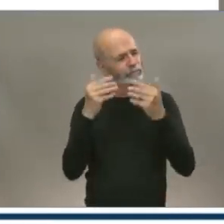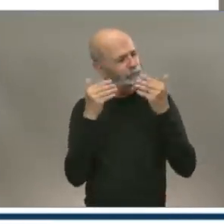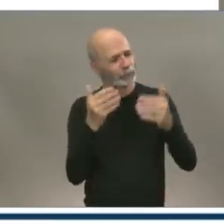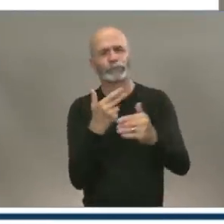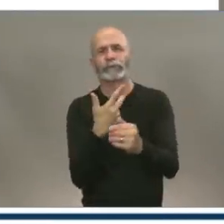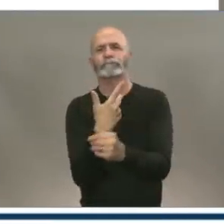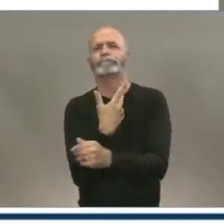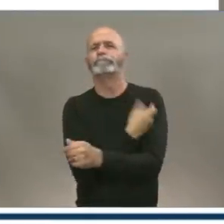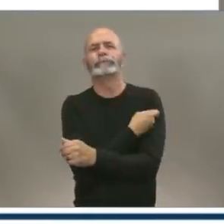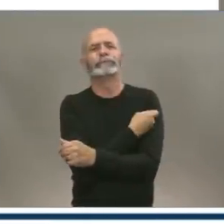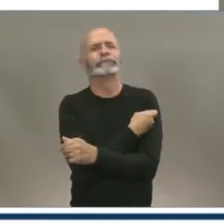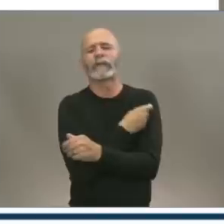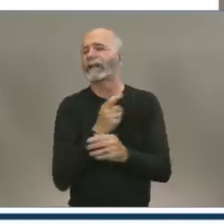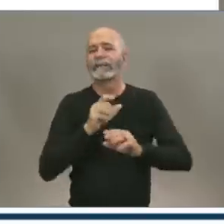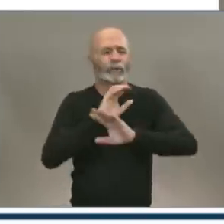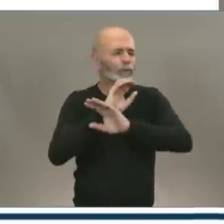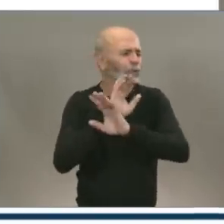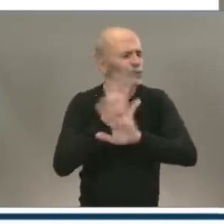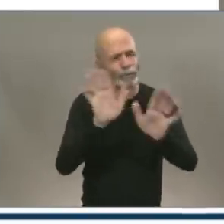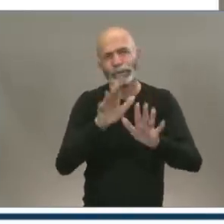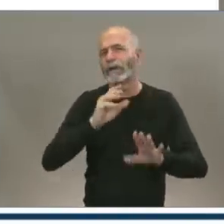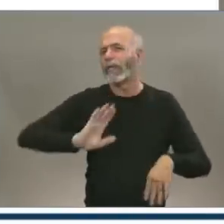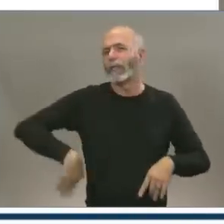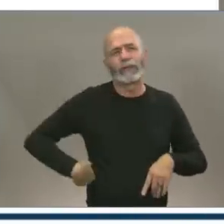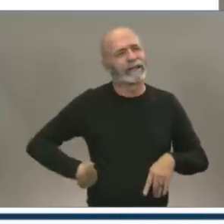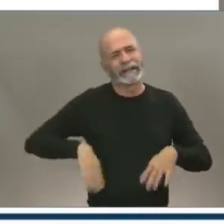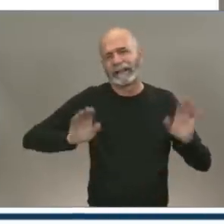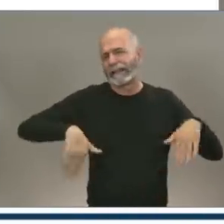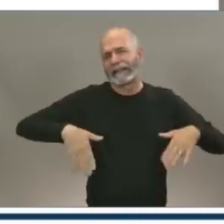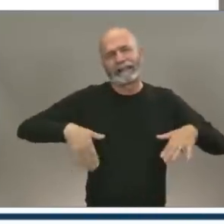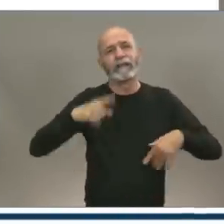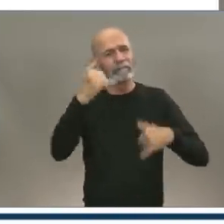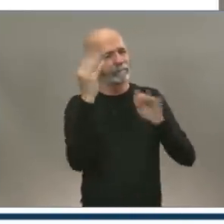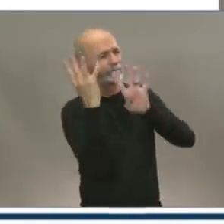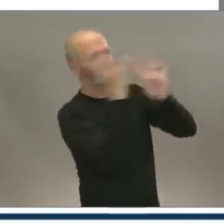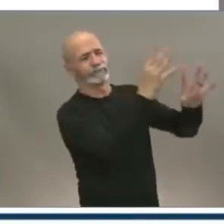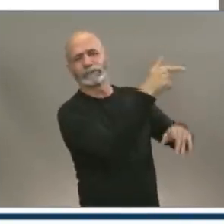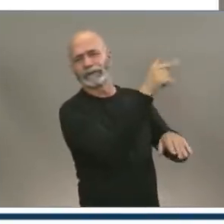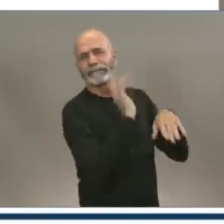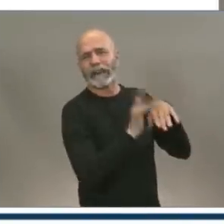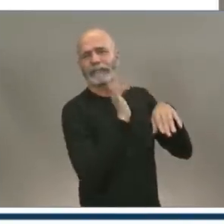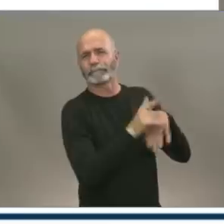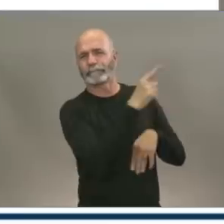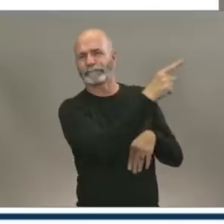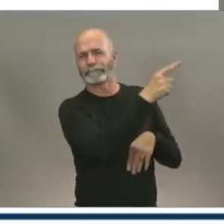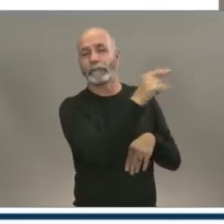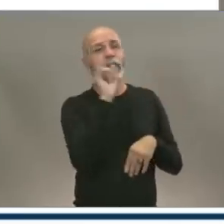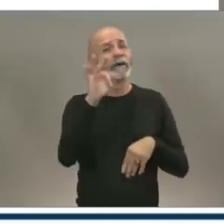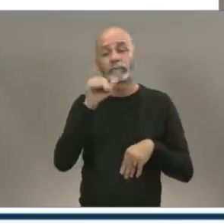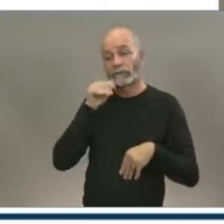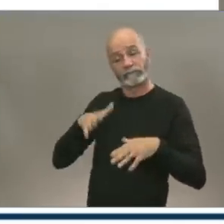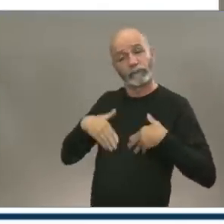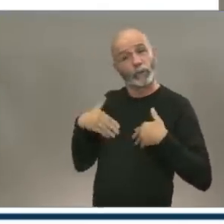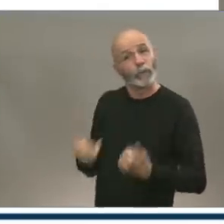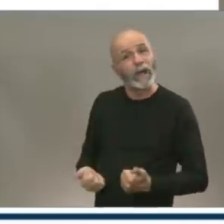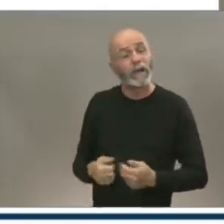dose. If you're feeling unwell in any way, stay home and away from others and book a test. Go online or